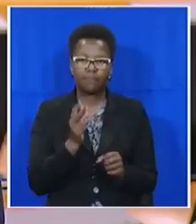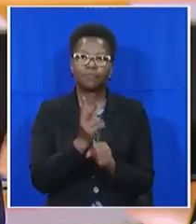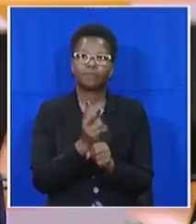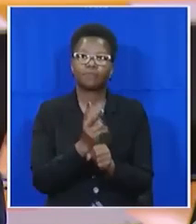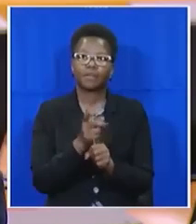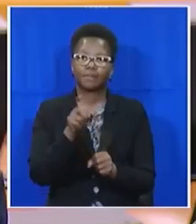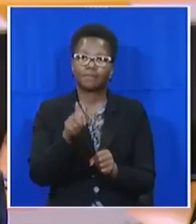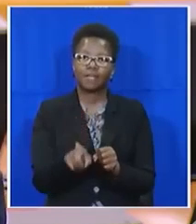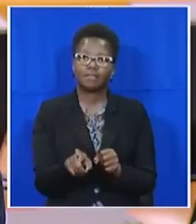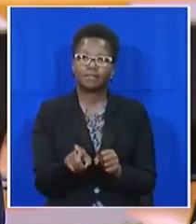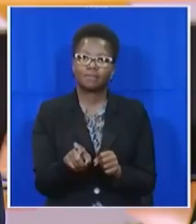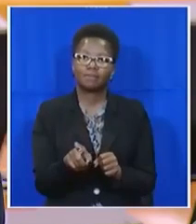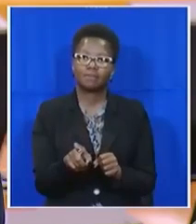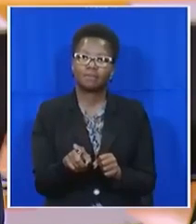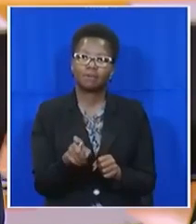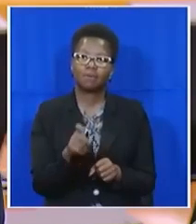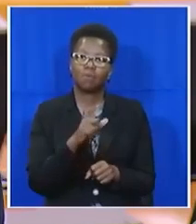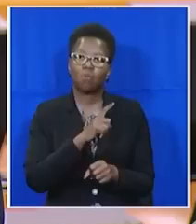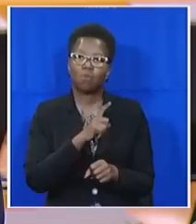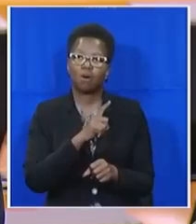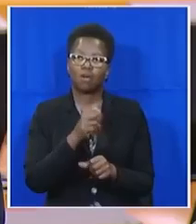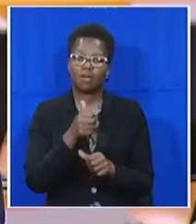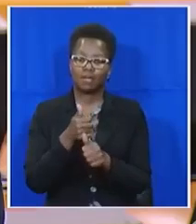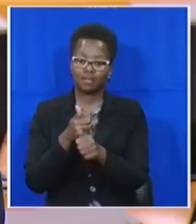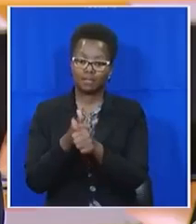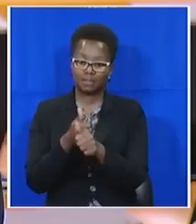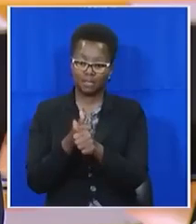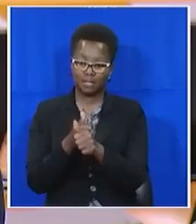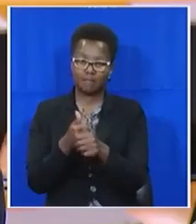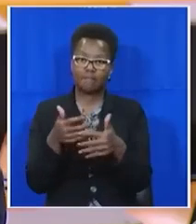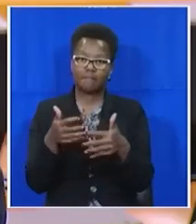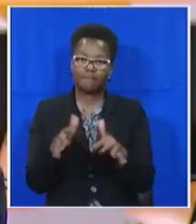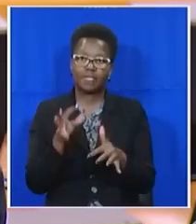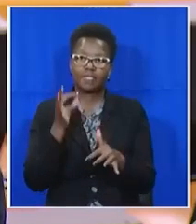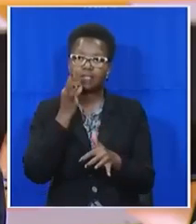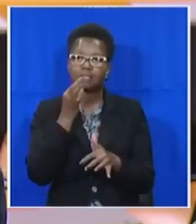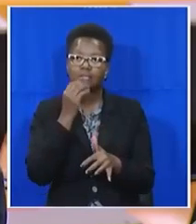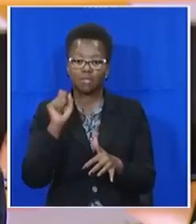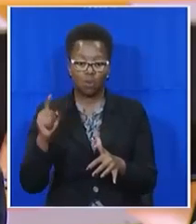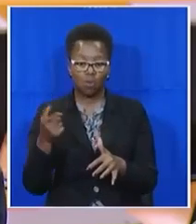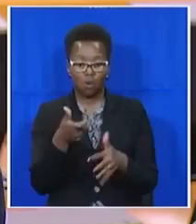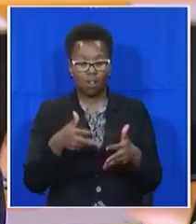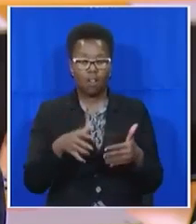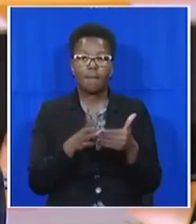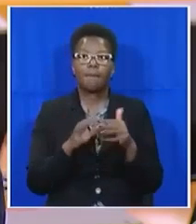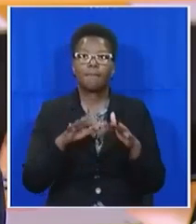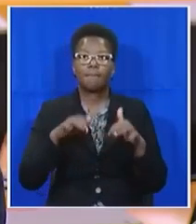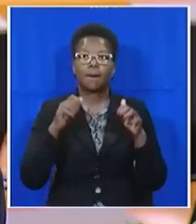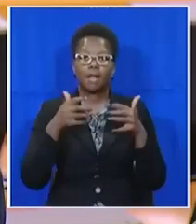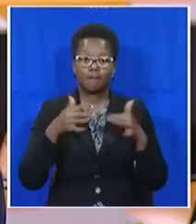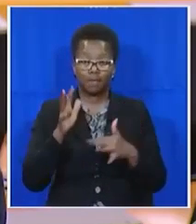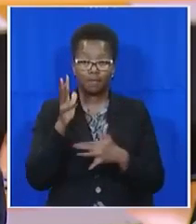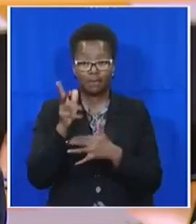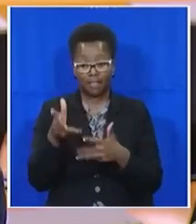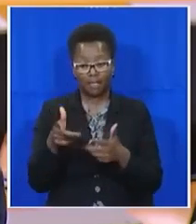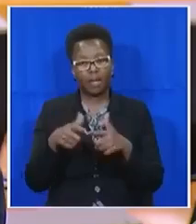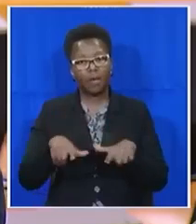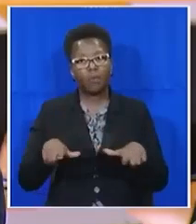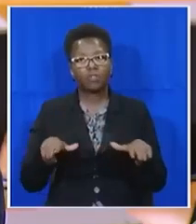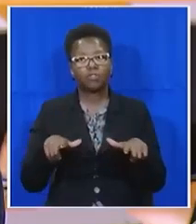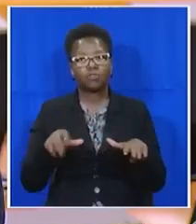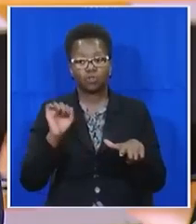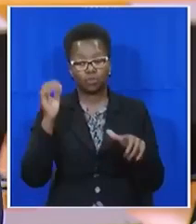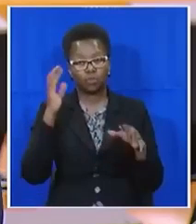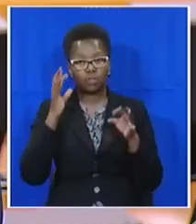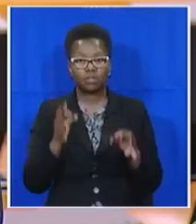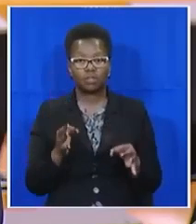it, because you have made a generalization that all of us in this House use inflammatory language in your ruling.